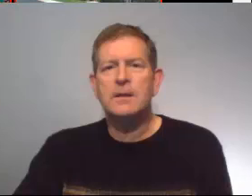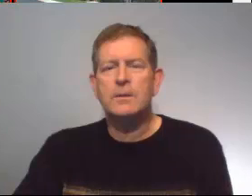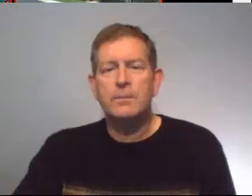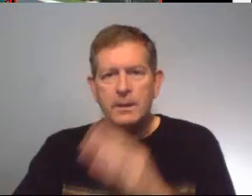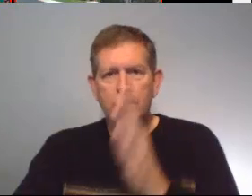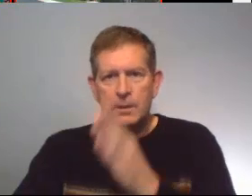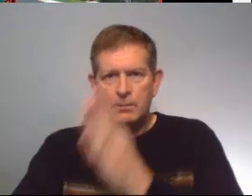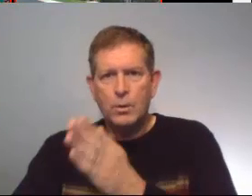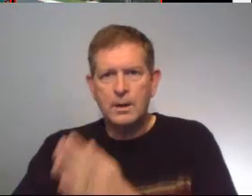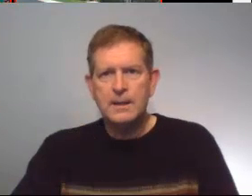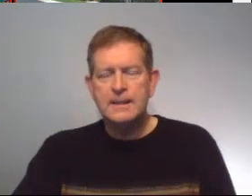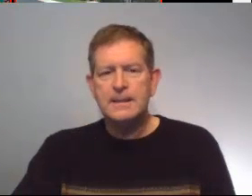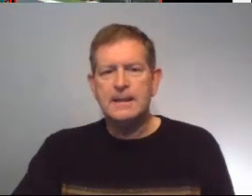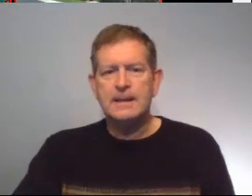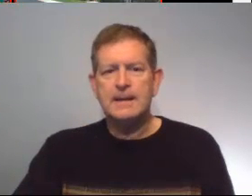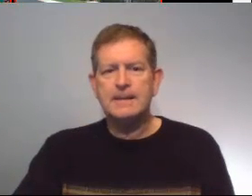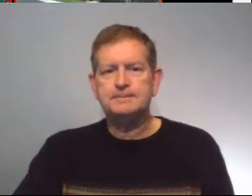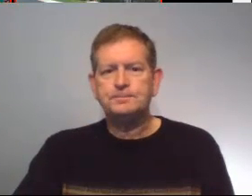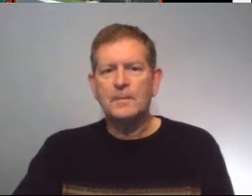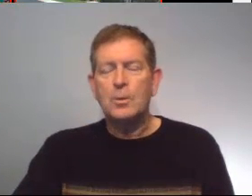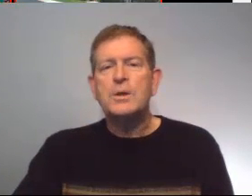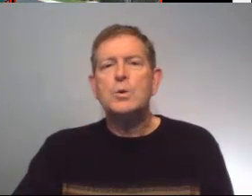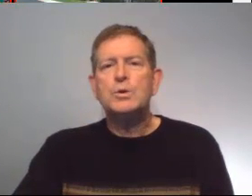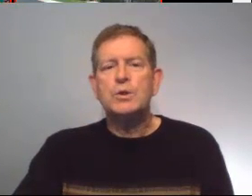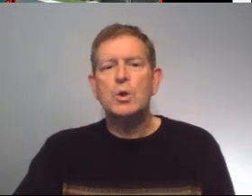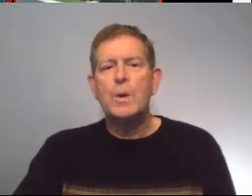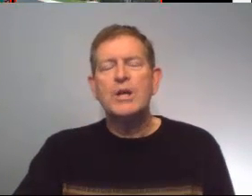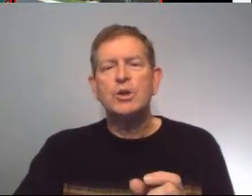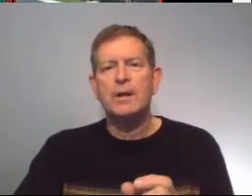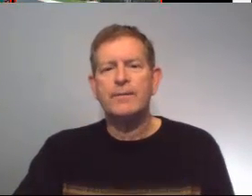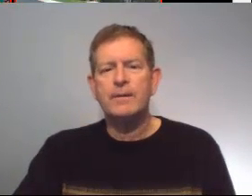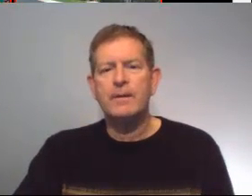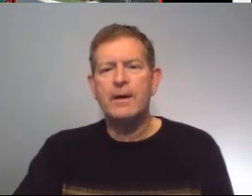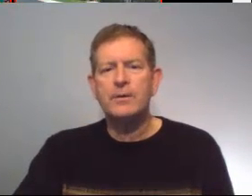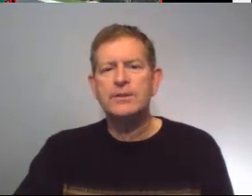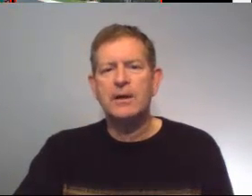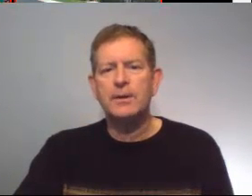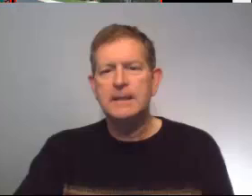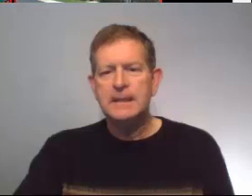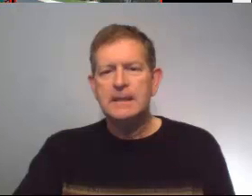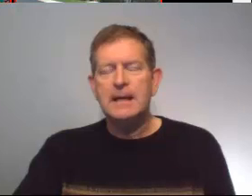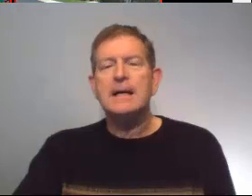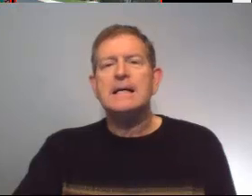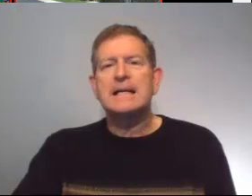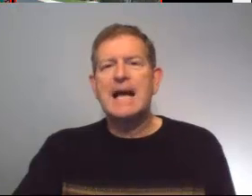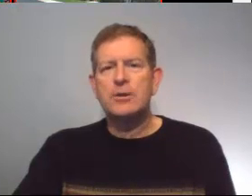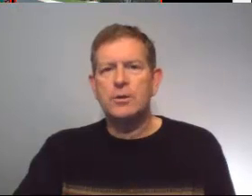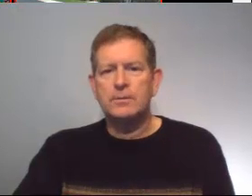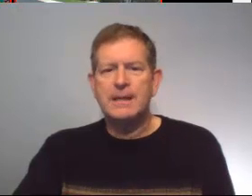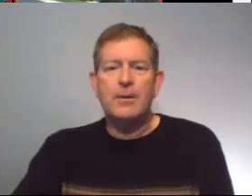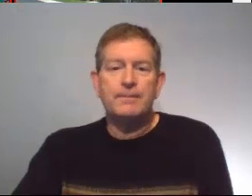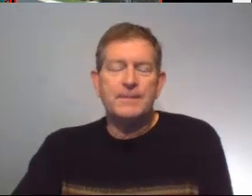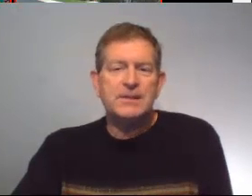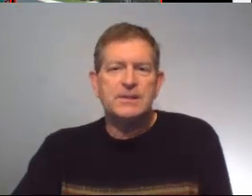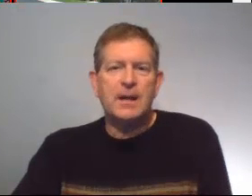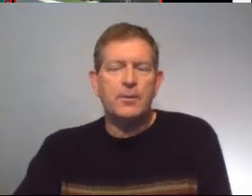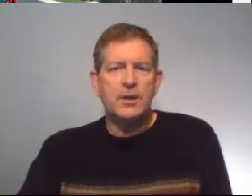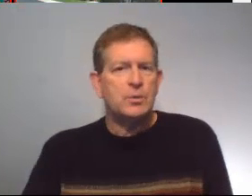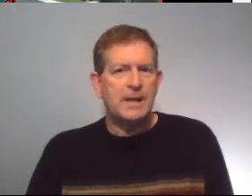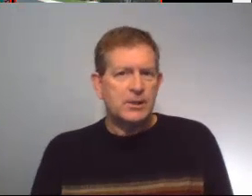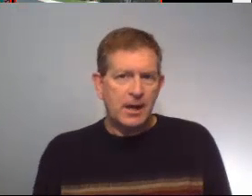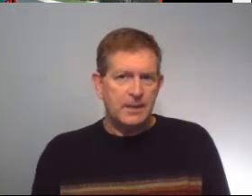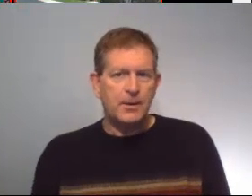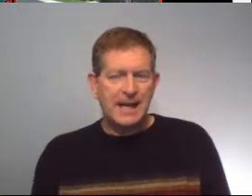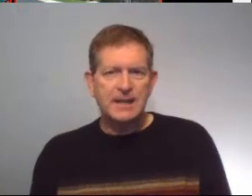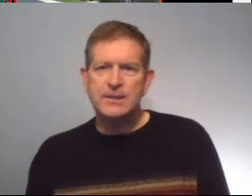See the more the reduced duration of the vowel sound. Radio. Now, this is another